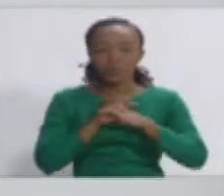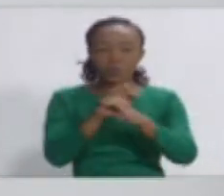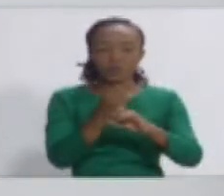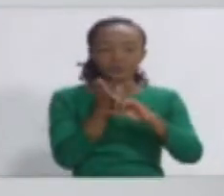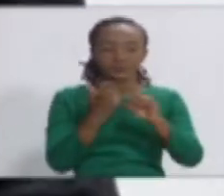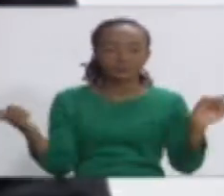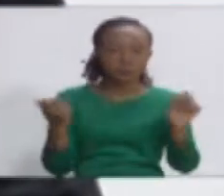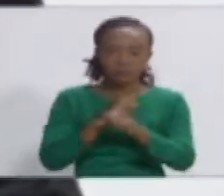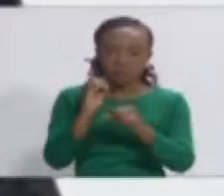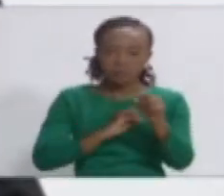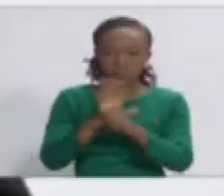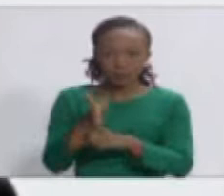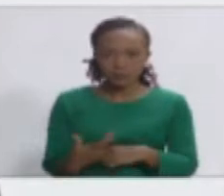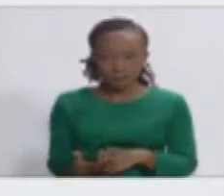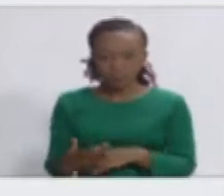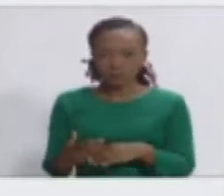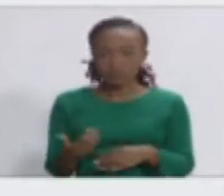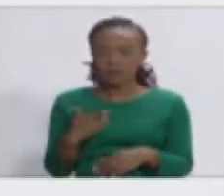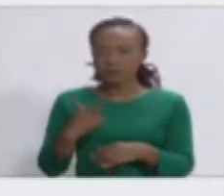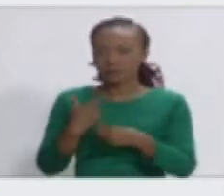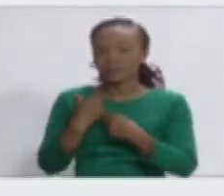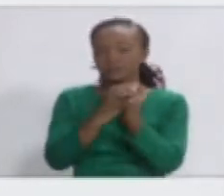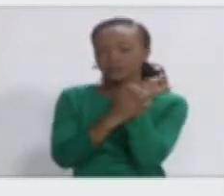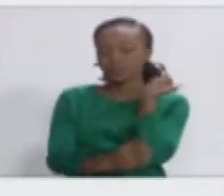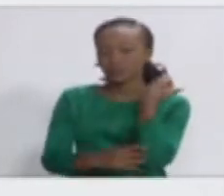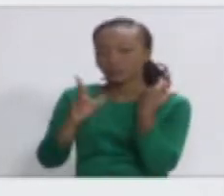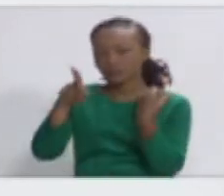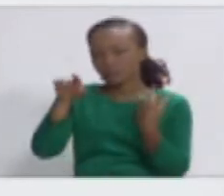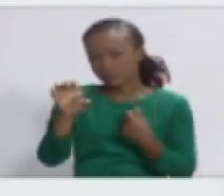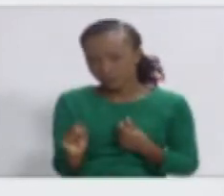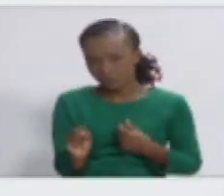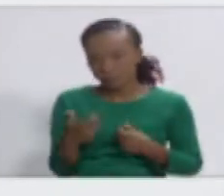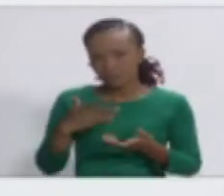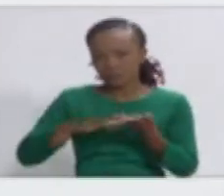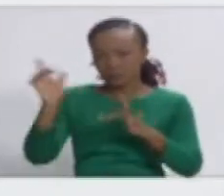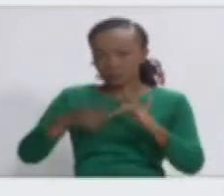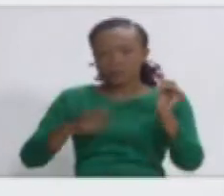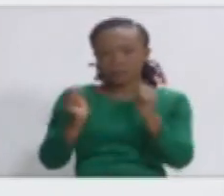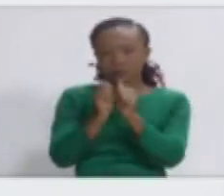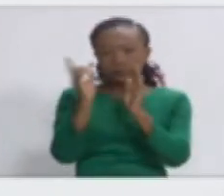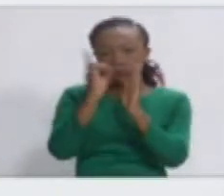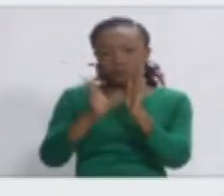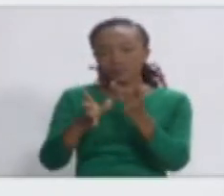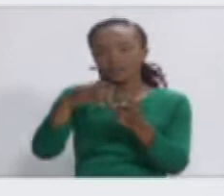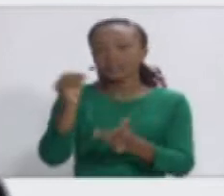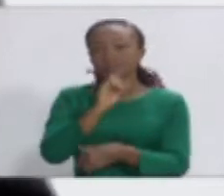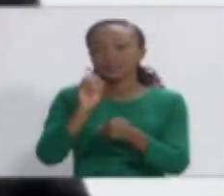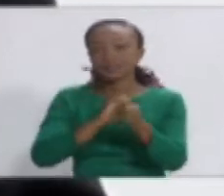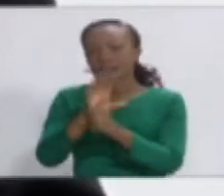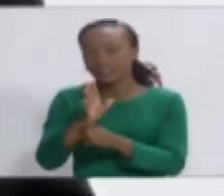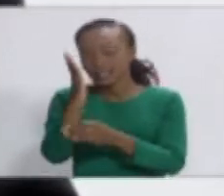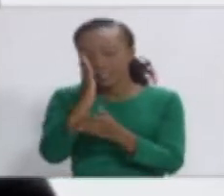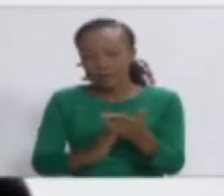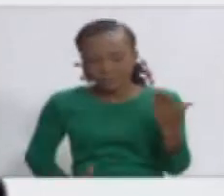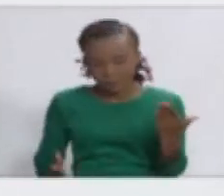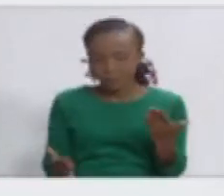ya corona. We have been getting very poor PPEs. Part of it is the reason why we have more than 10 doctors who have contracted COVID. We have some of us who